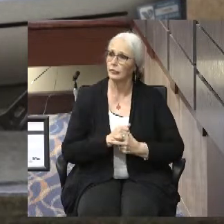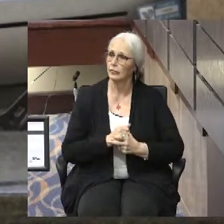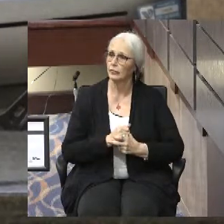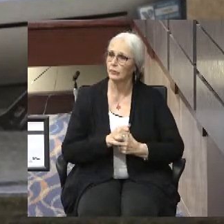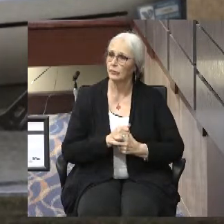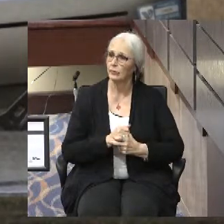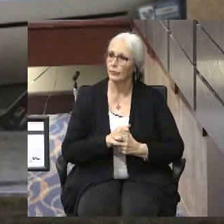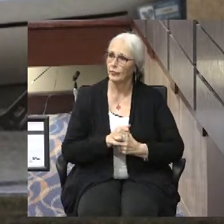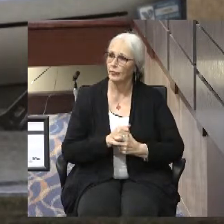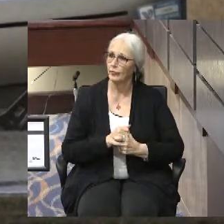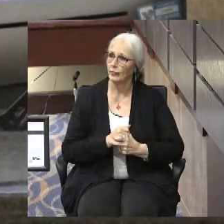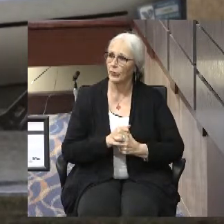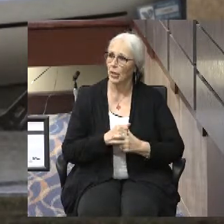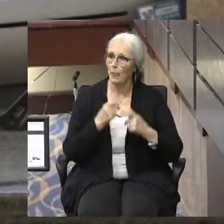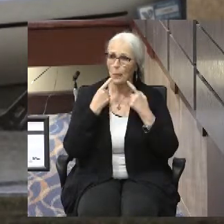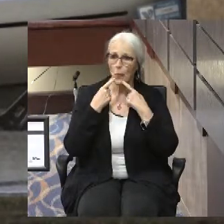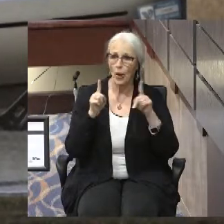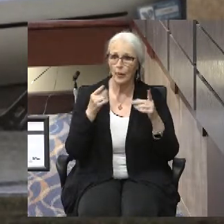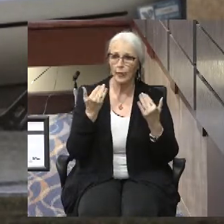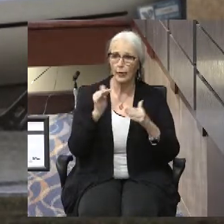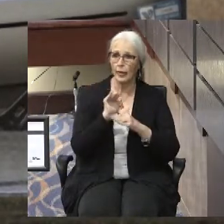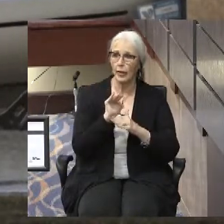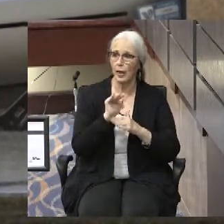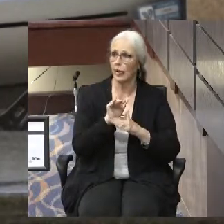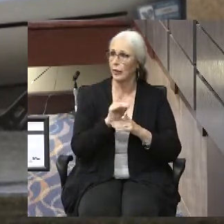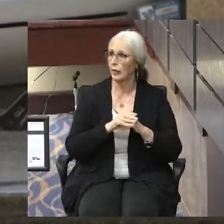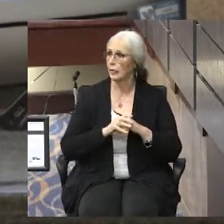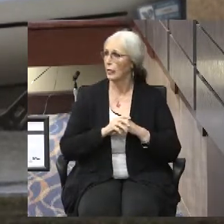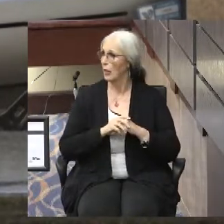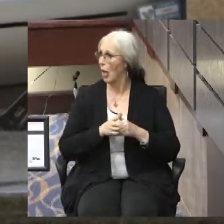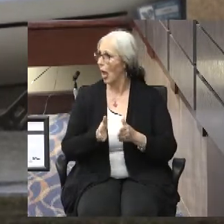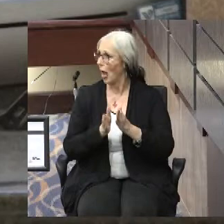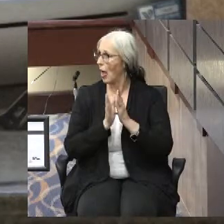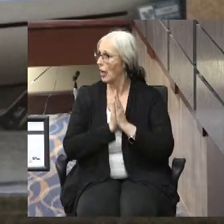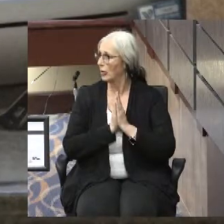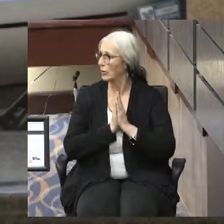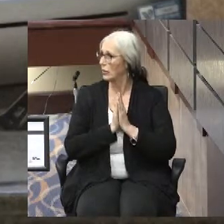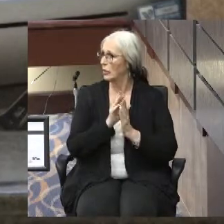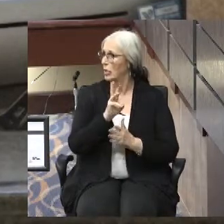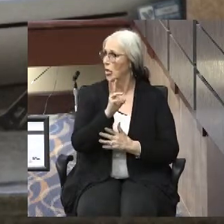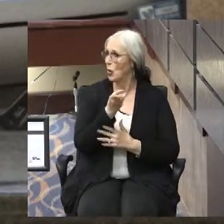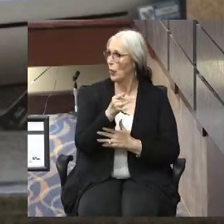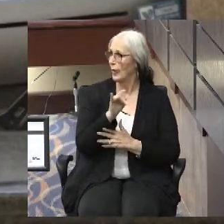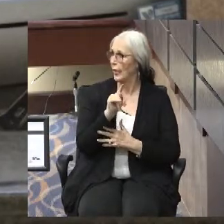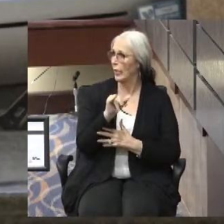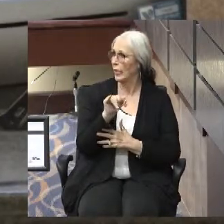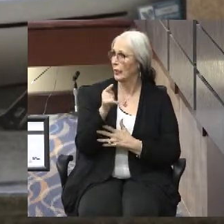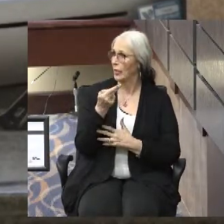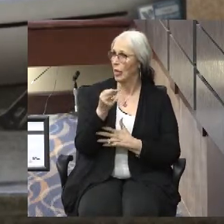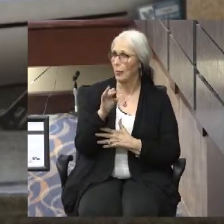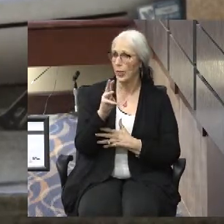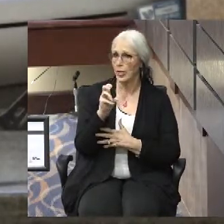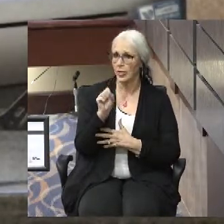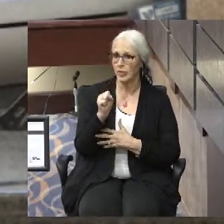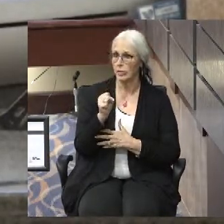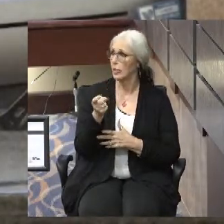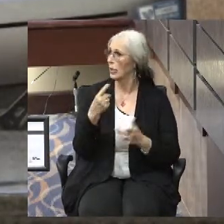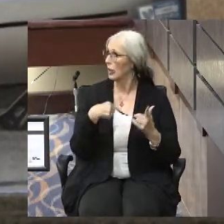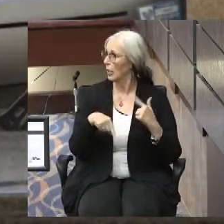We have a proclamation tonight, and I would ask Whitney Thomas to join me at the podium.